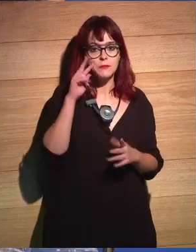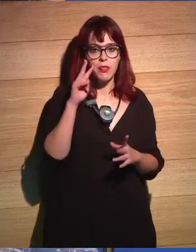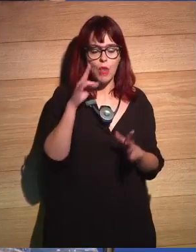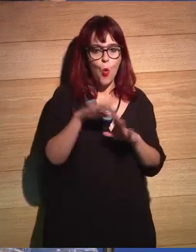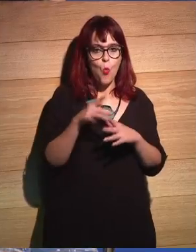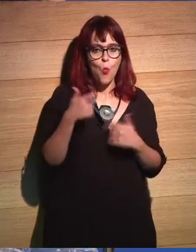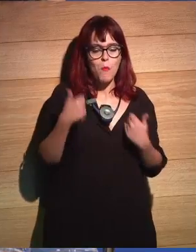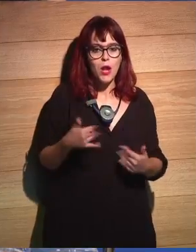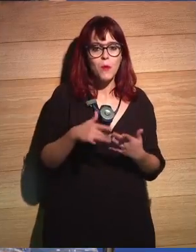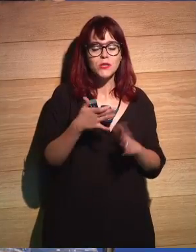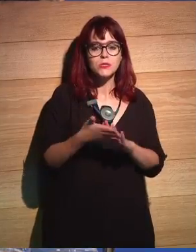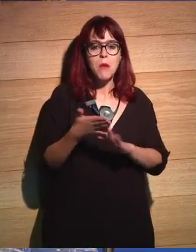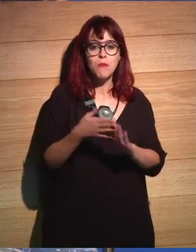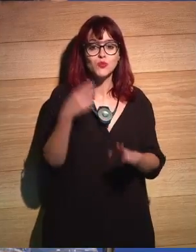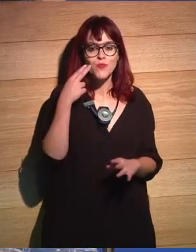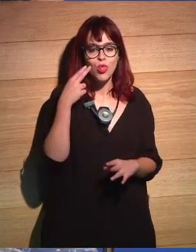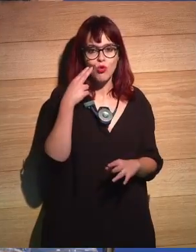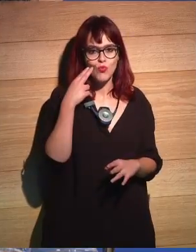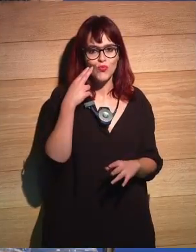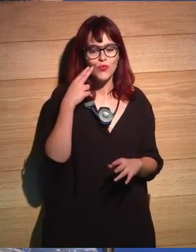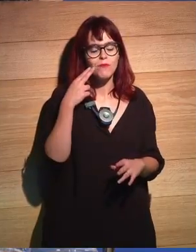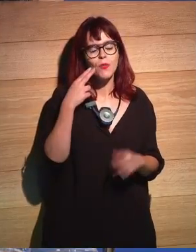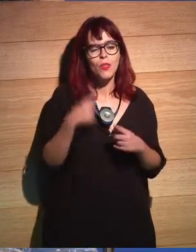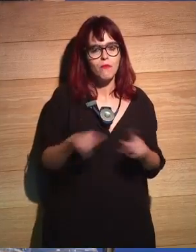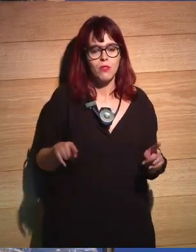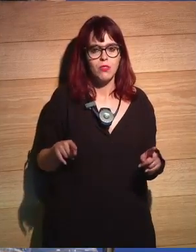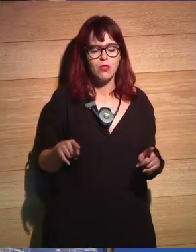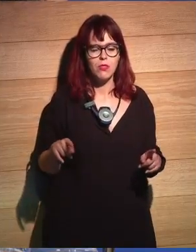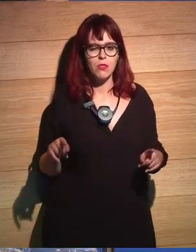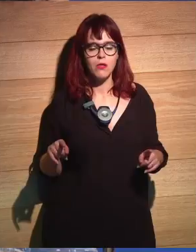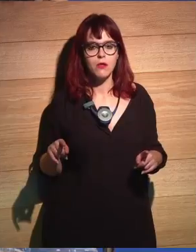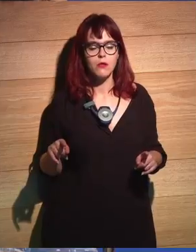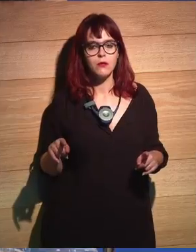human experience. However, if we talk about fear,